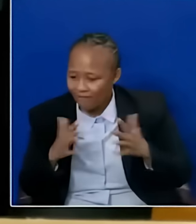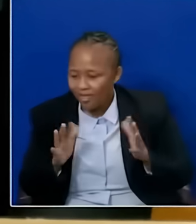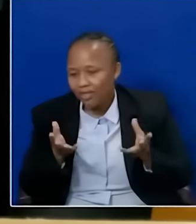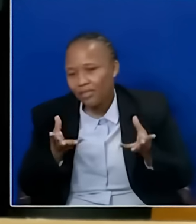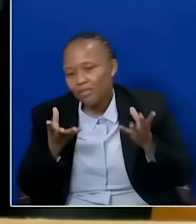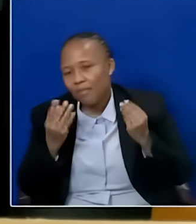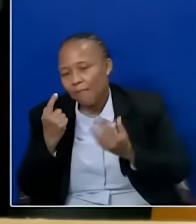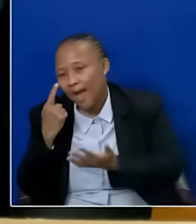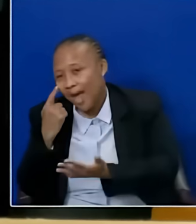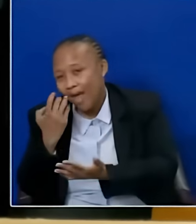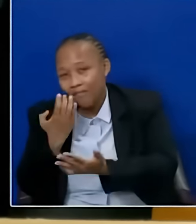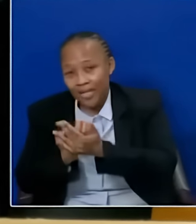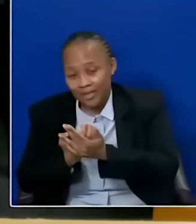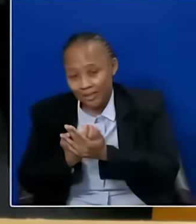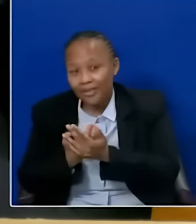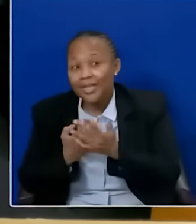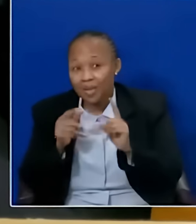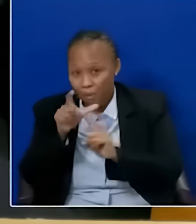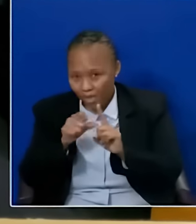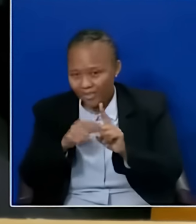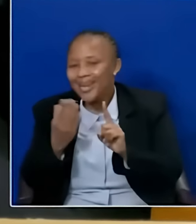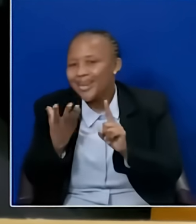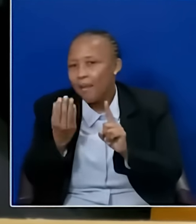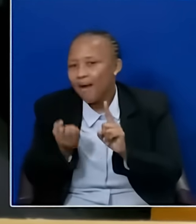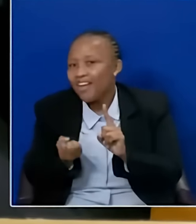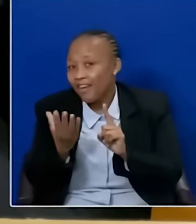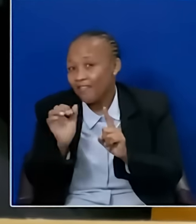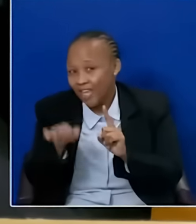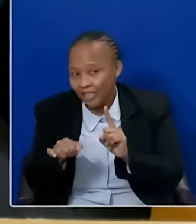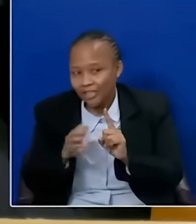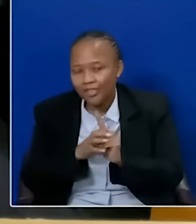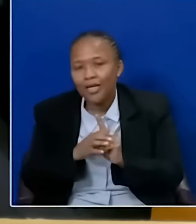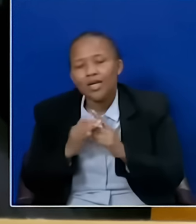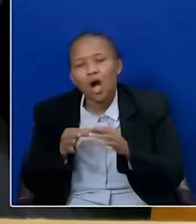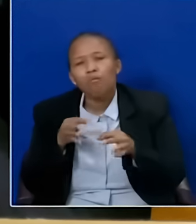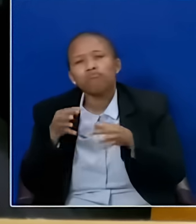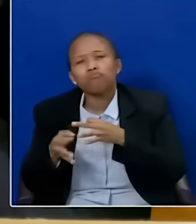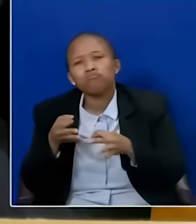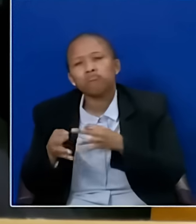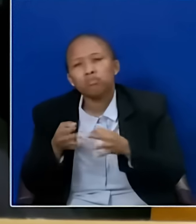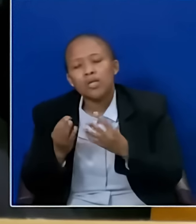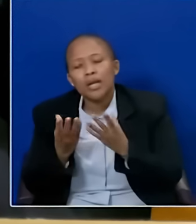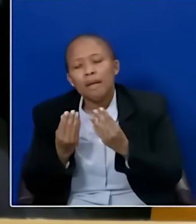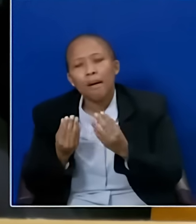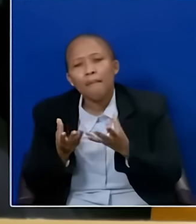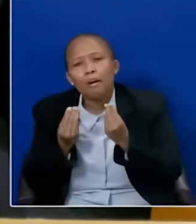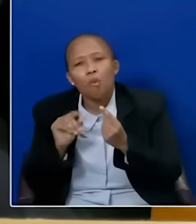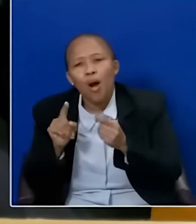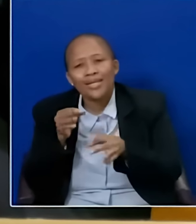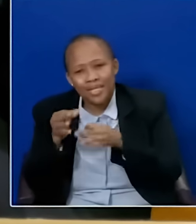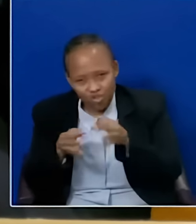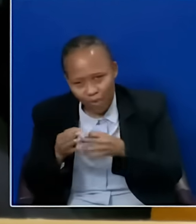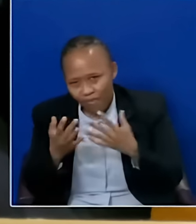number, right? Yes. And then he describes what he found in that number, and as I understand it, of interest has